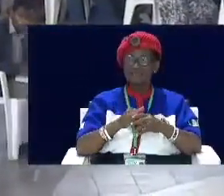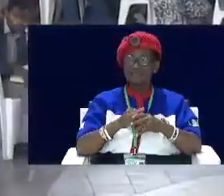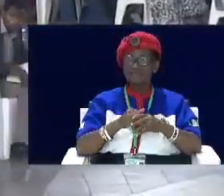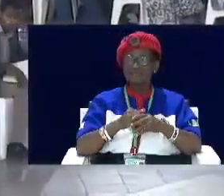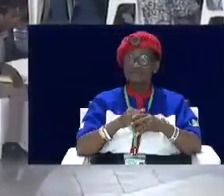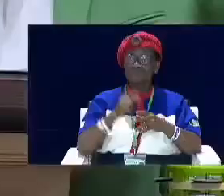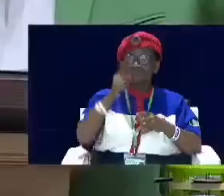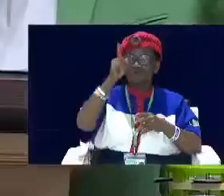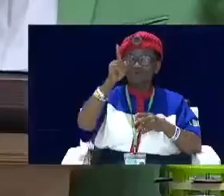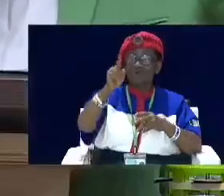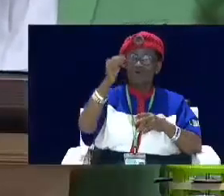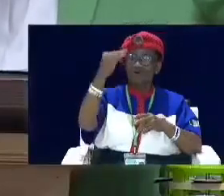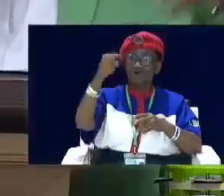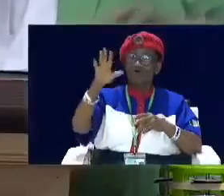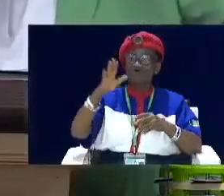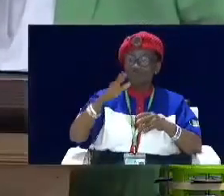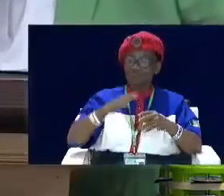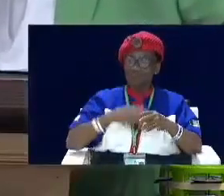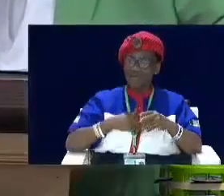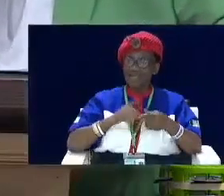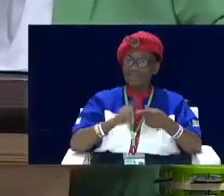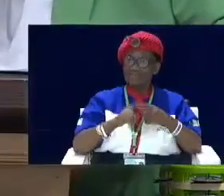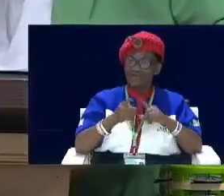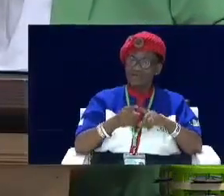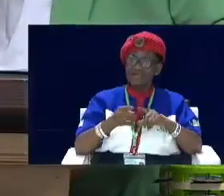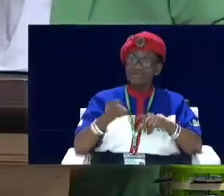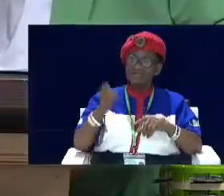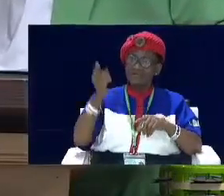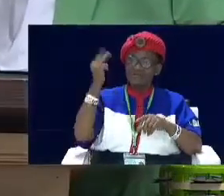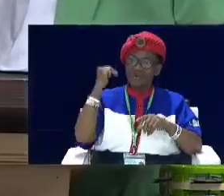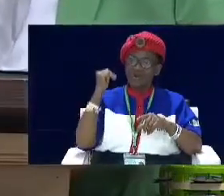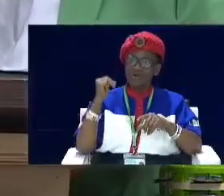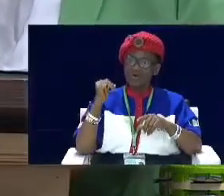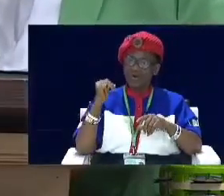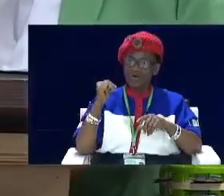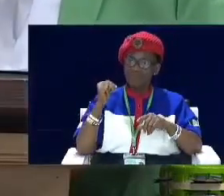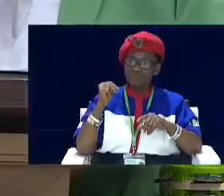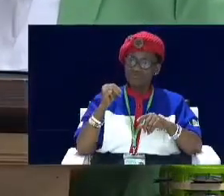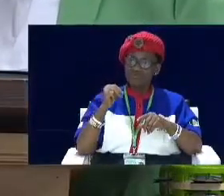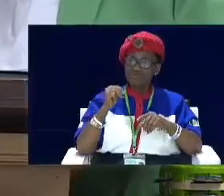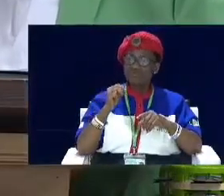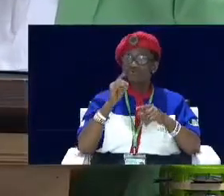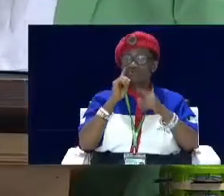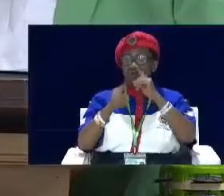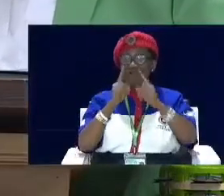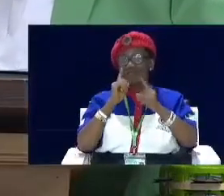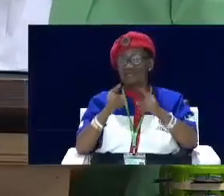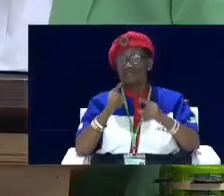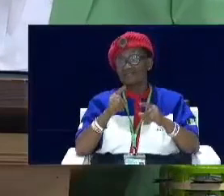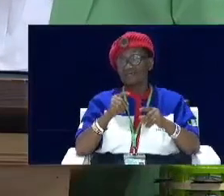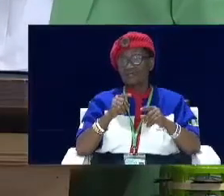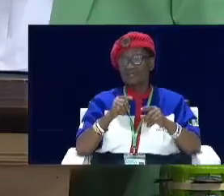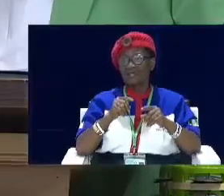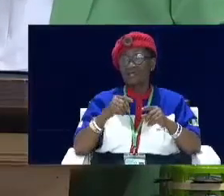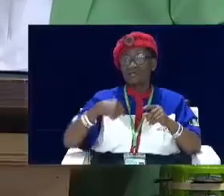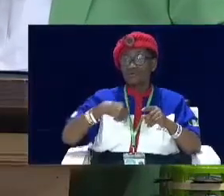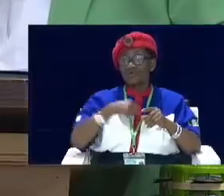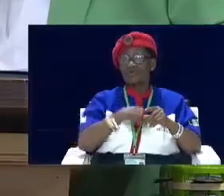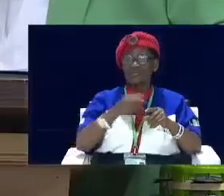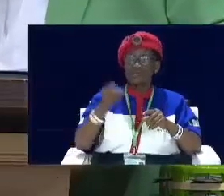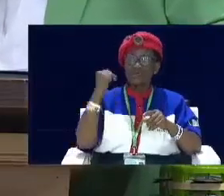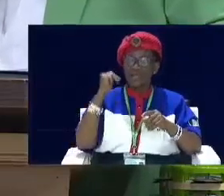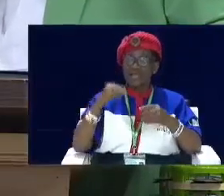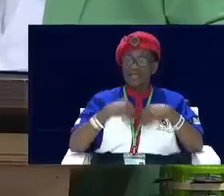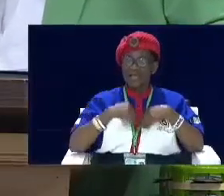One of my colleagues was speaking. Okan lara awon akojogba mi nsoro nigba kan seyin. We were having a meeting. An ni